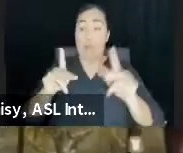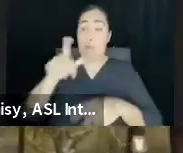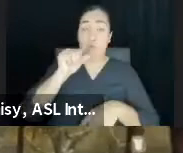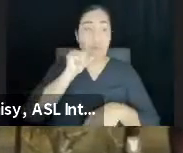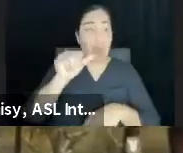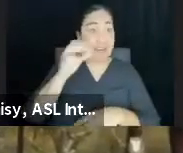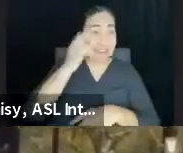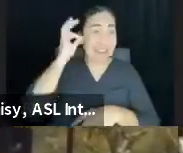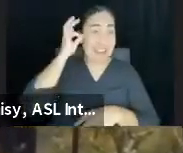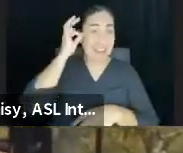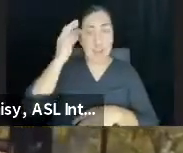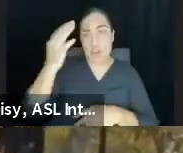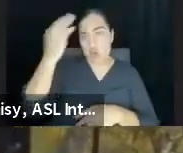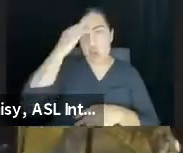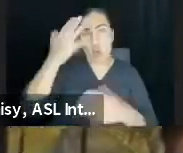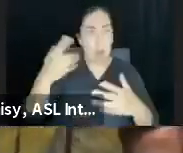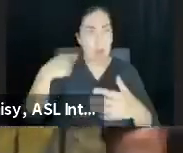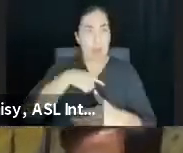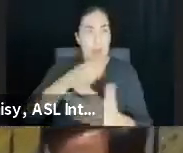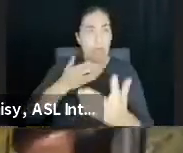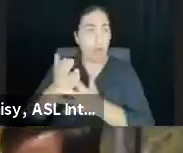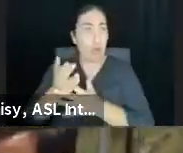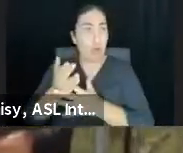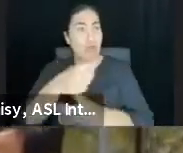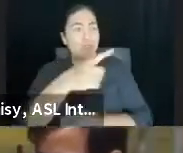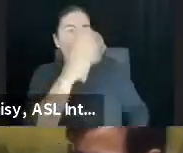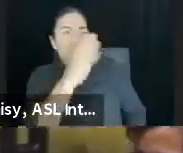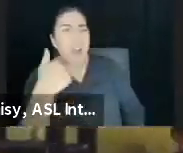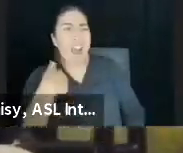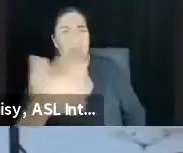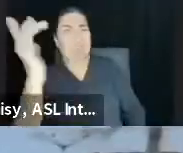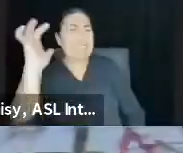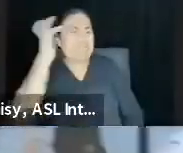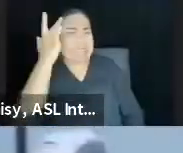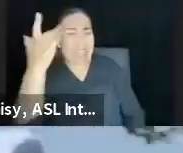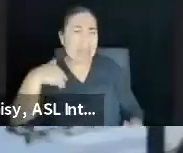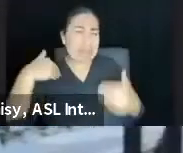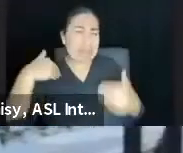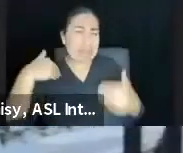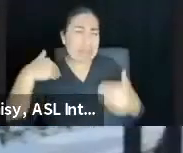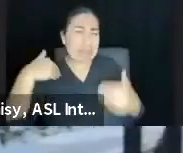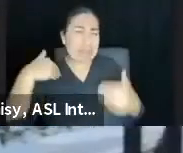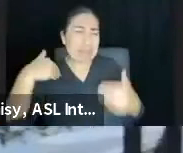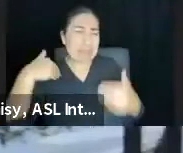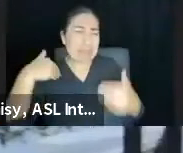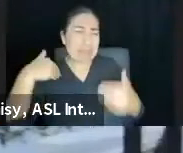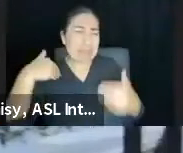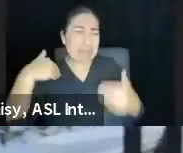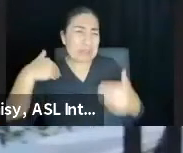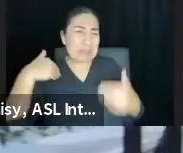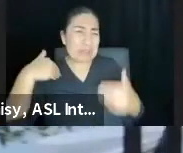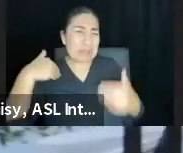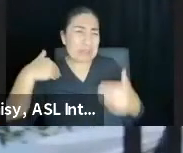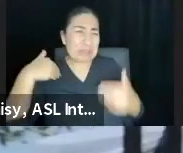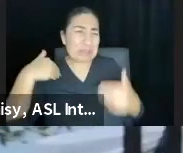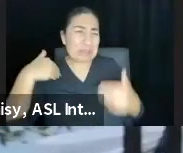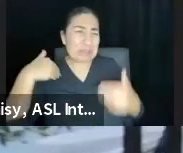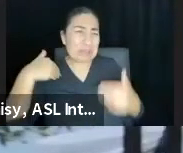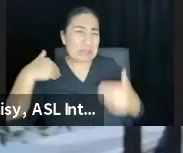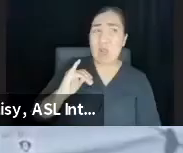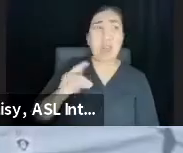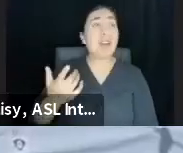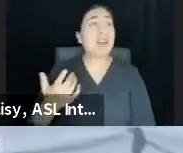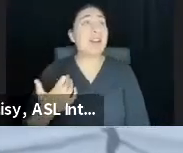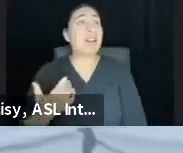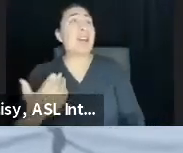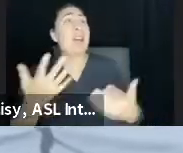you, Damien, Lozen, and Choya in the front of the march. Or even better, we arrange a protest